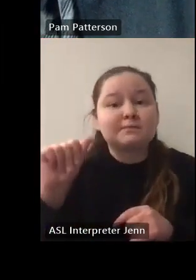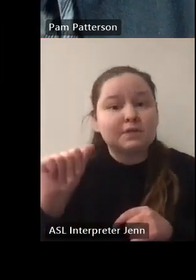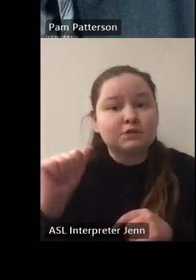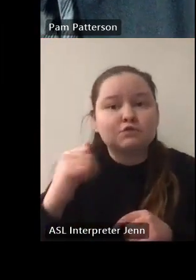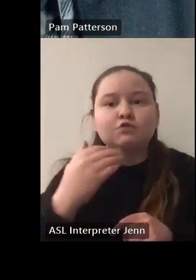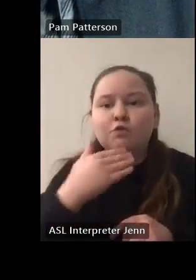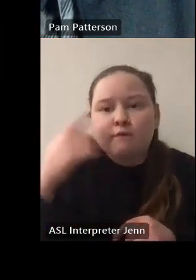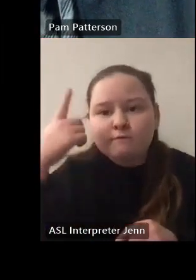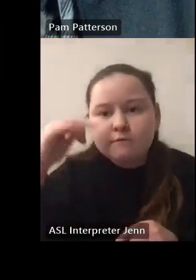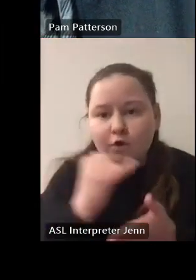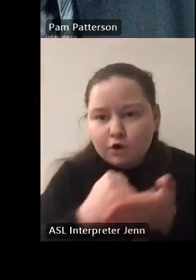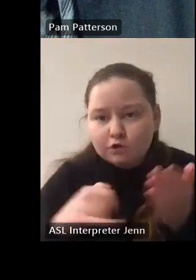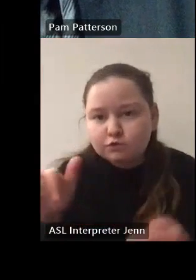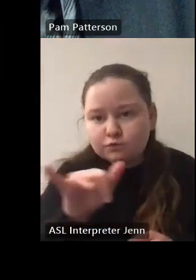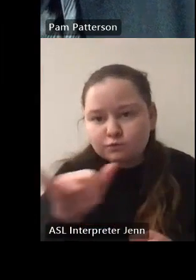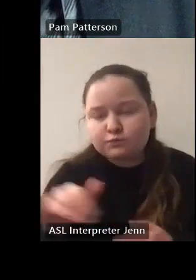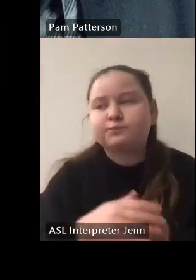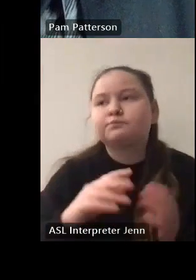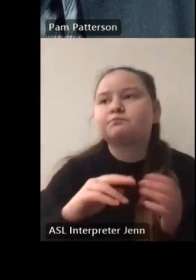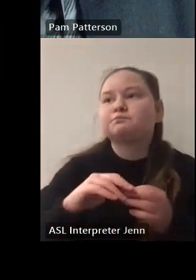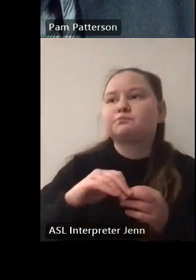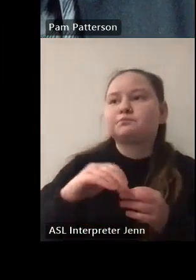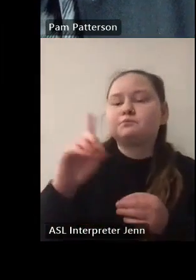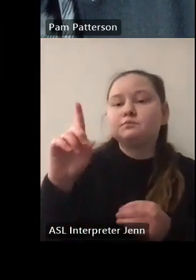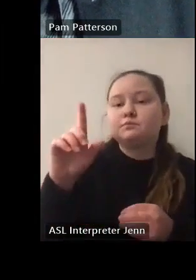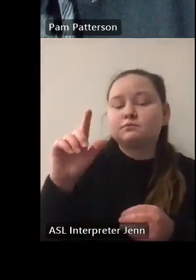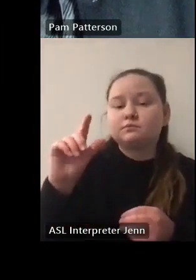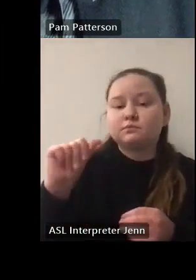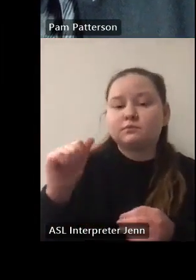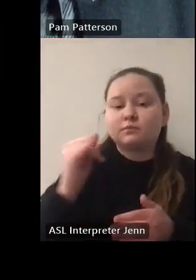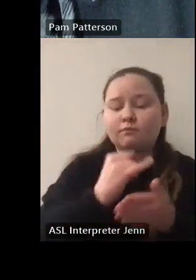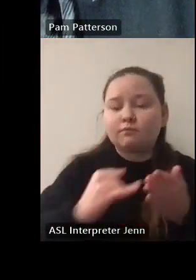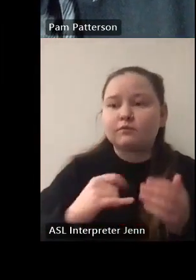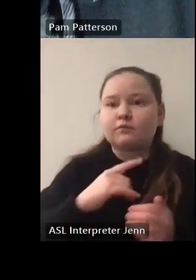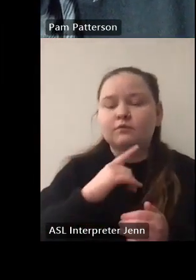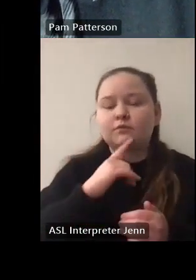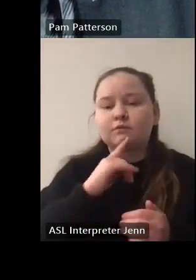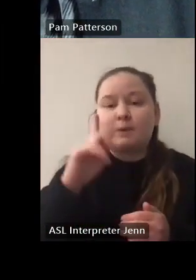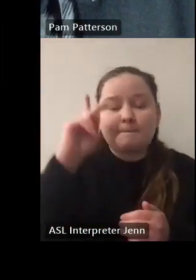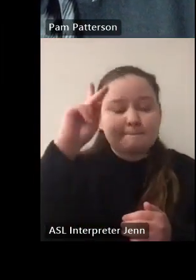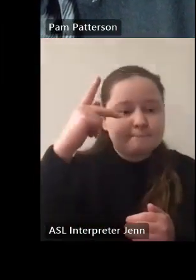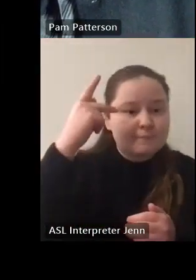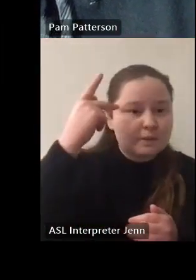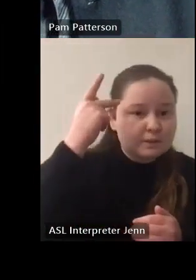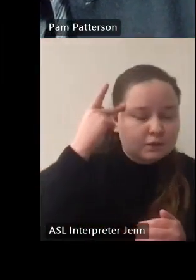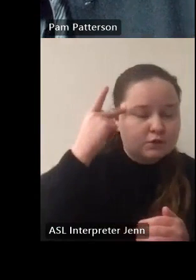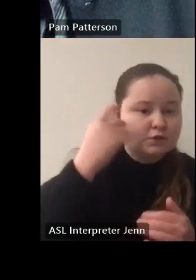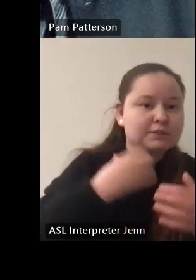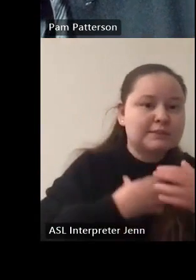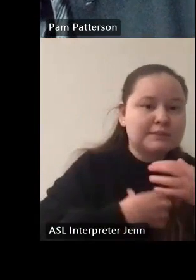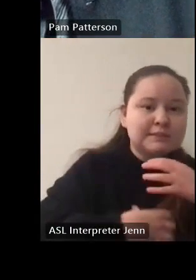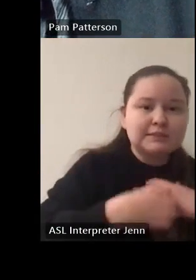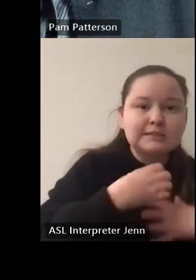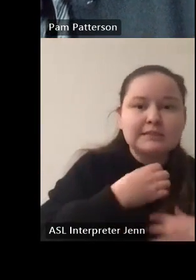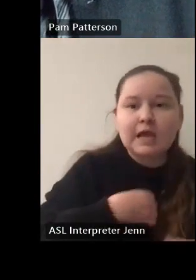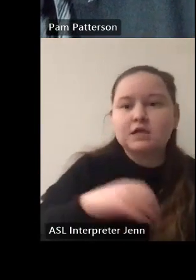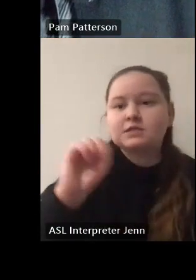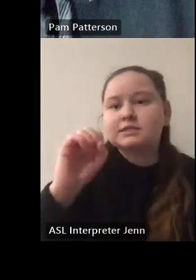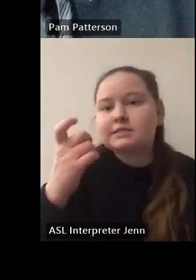Disability is repositioned in disability arts as radical, political, desired,